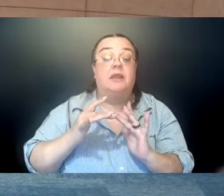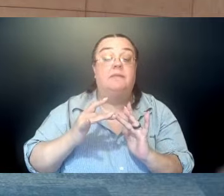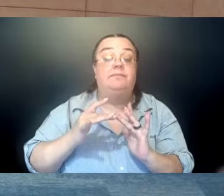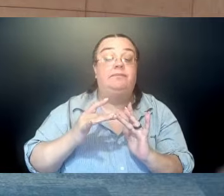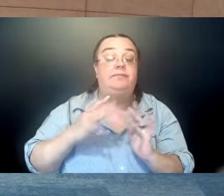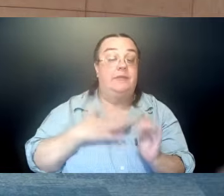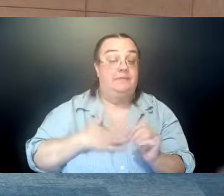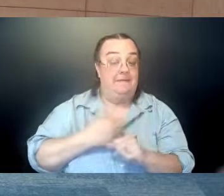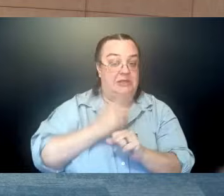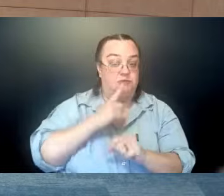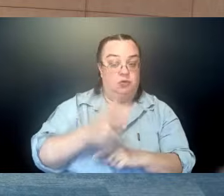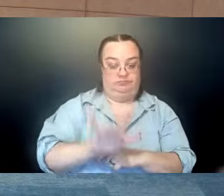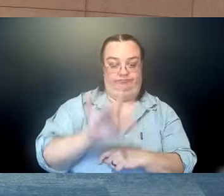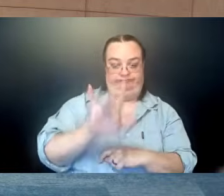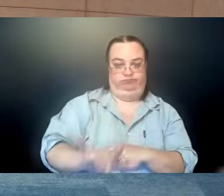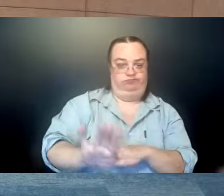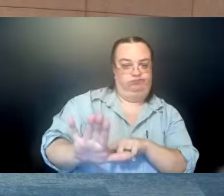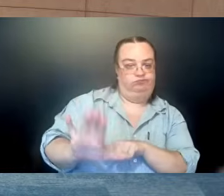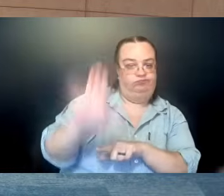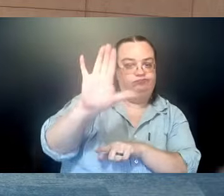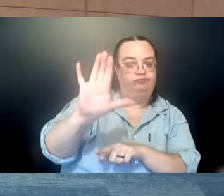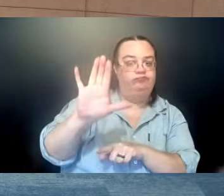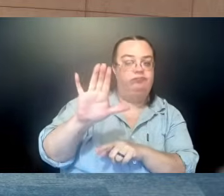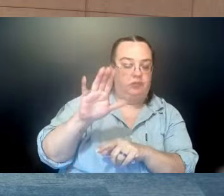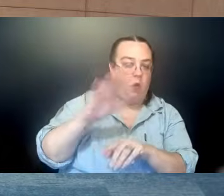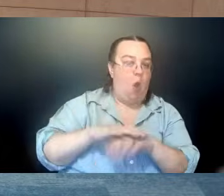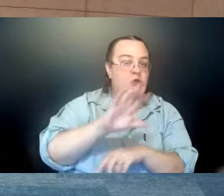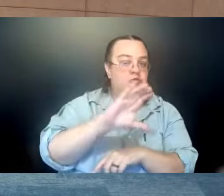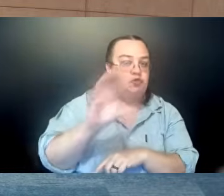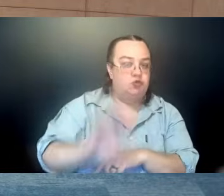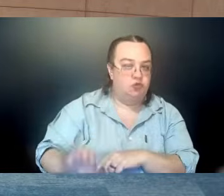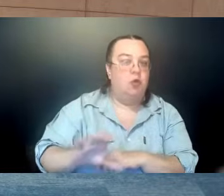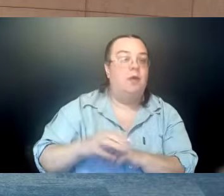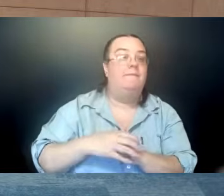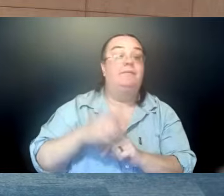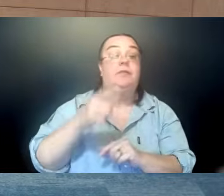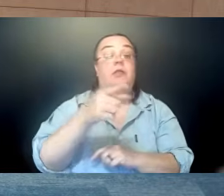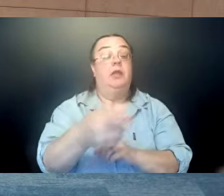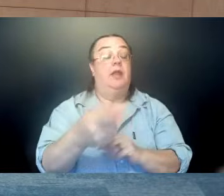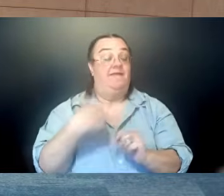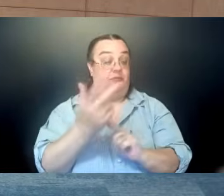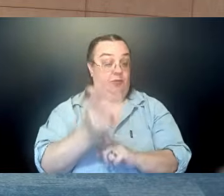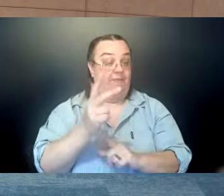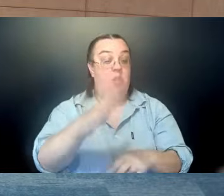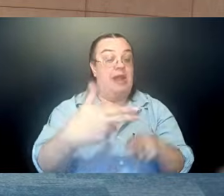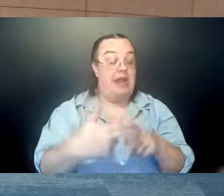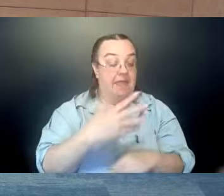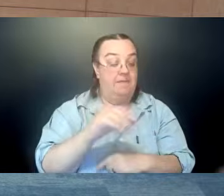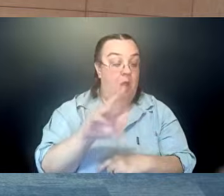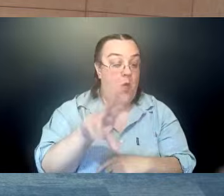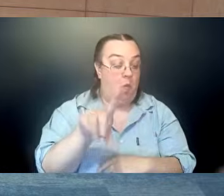please raise your hand using the Zoom raise hand function. Ma'am, you have 3 minutes. Your name and ward, please.